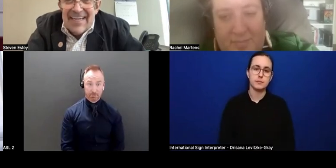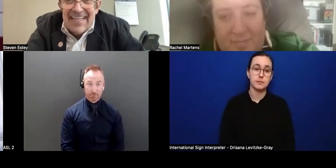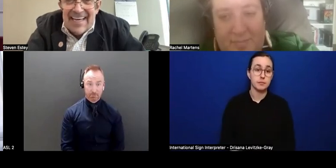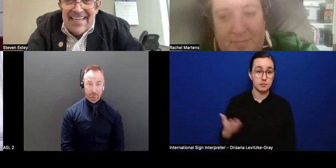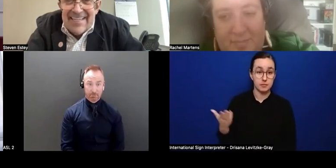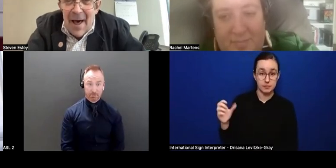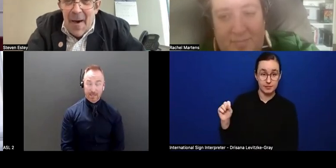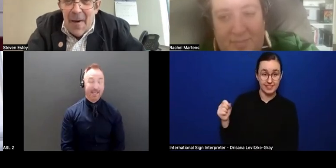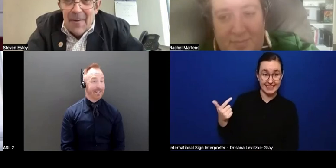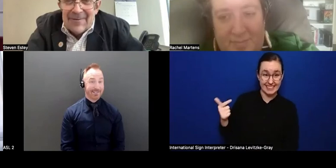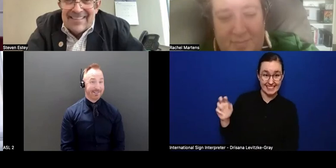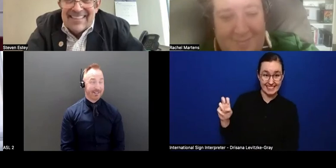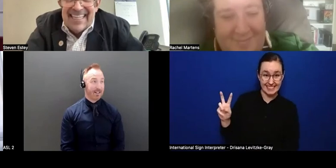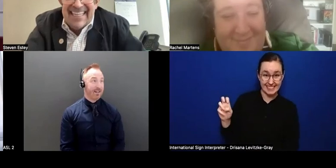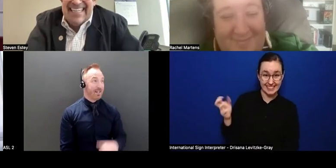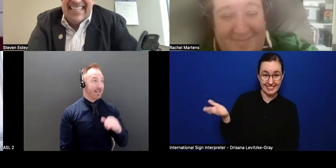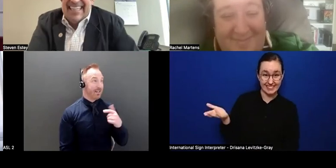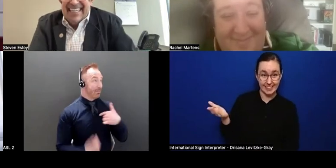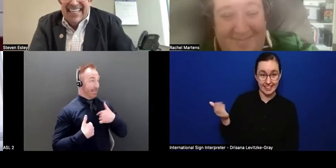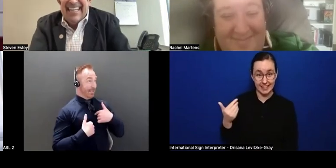Not really, no.